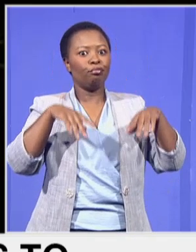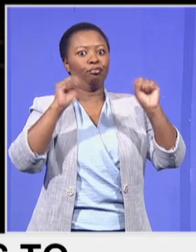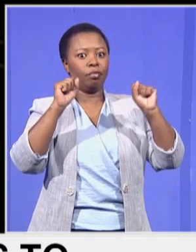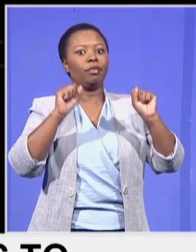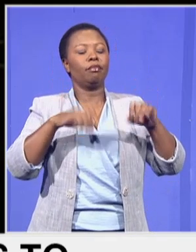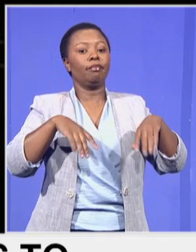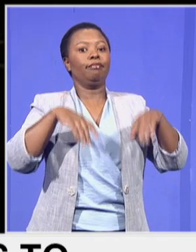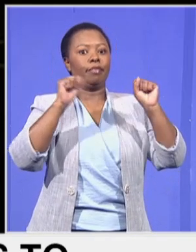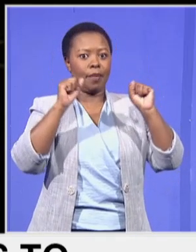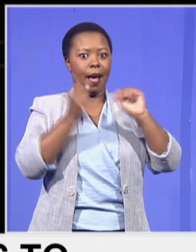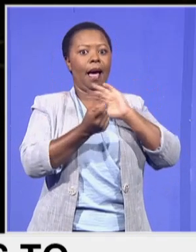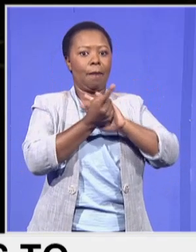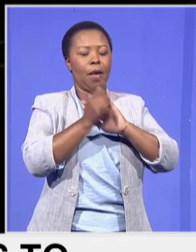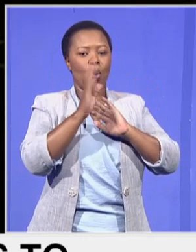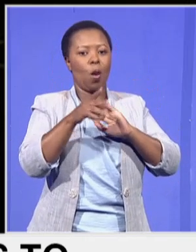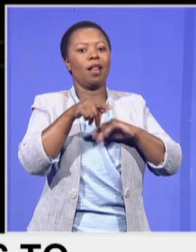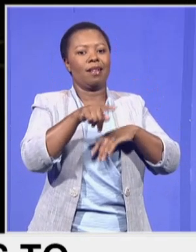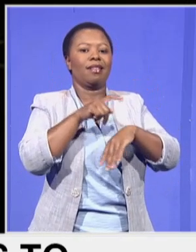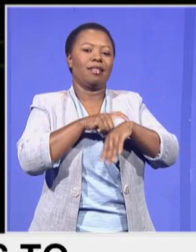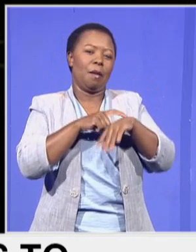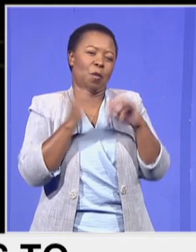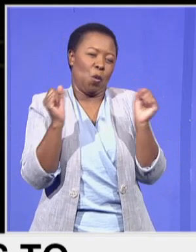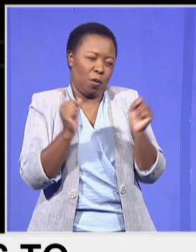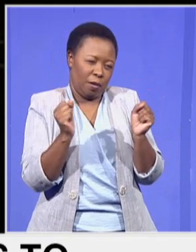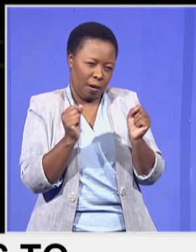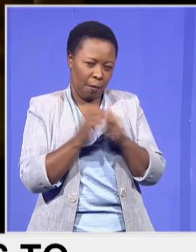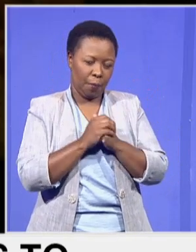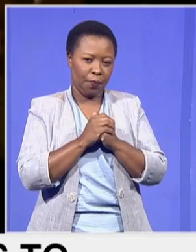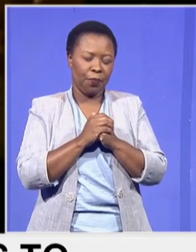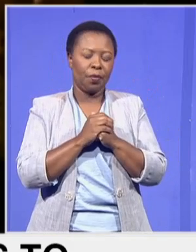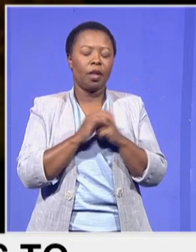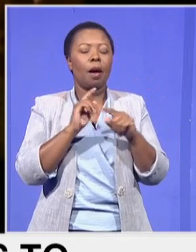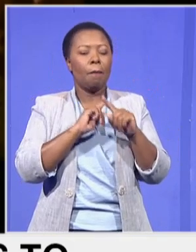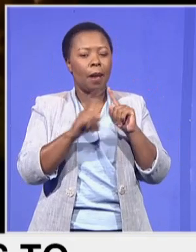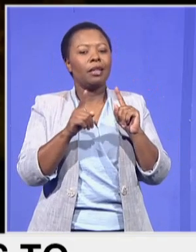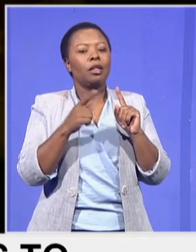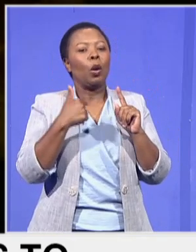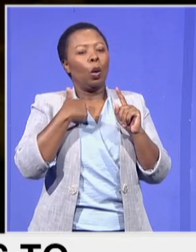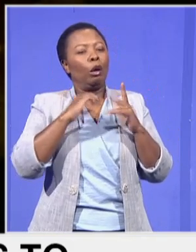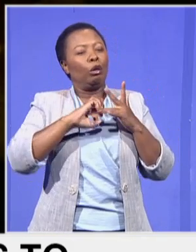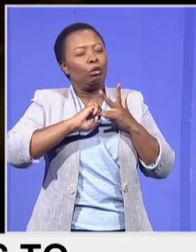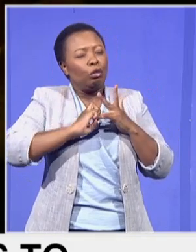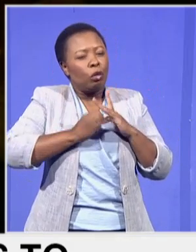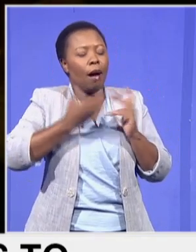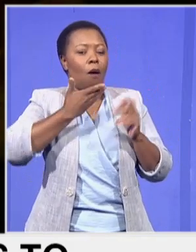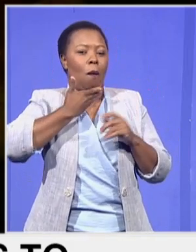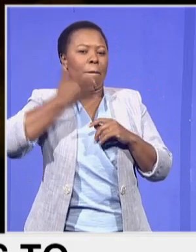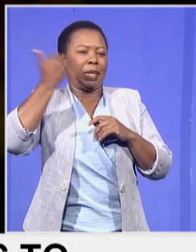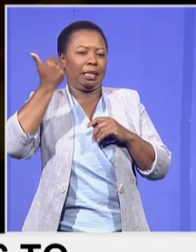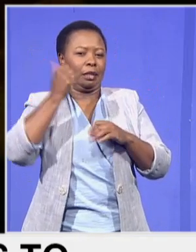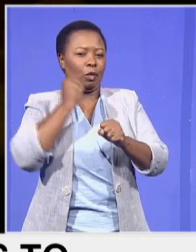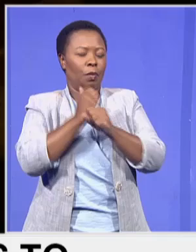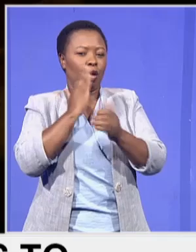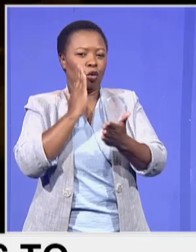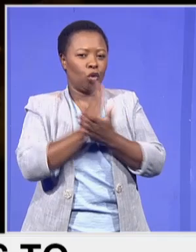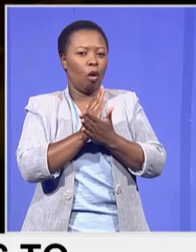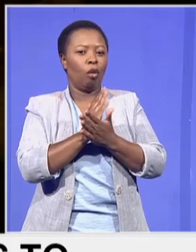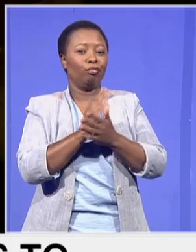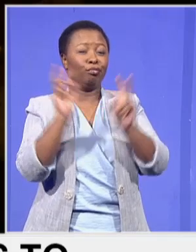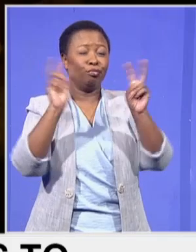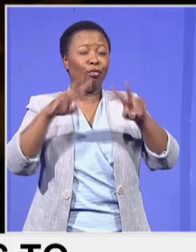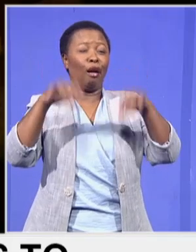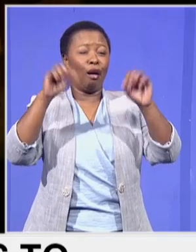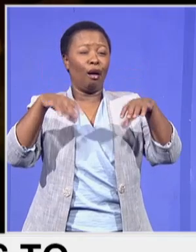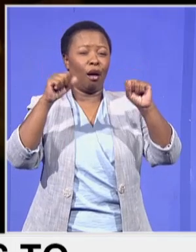months. We, from Eskom's side, will do our utmost to limit that amount of load shedding. But no, it's